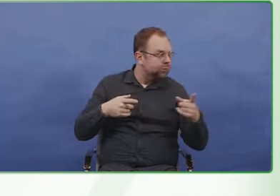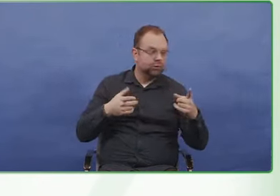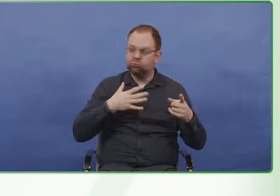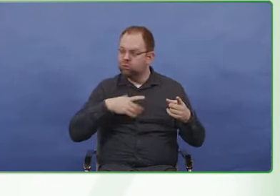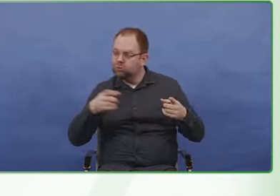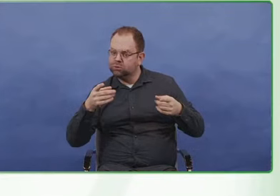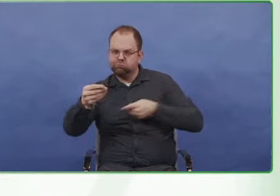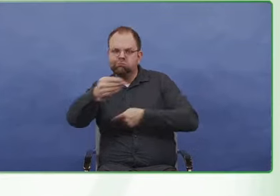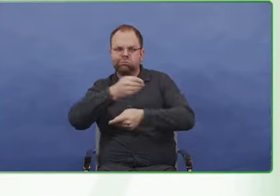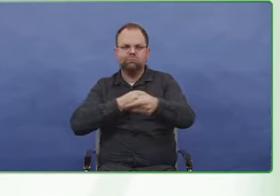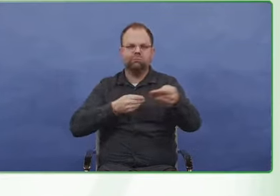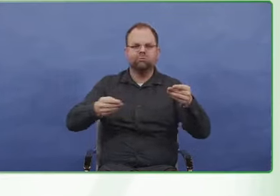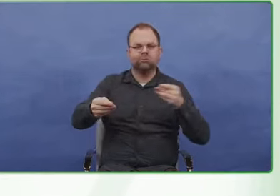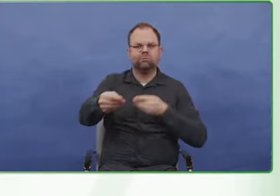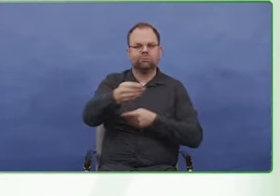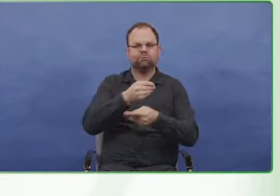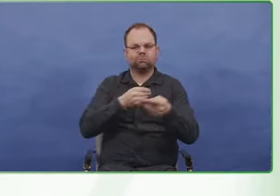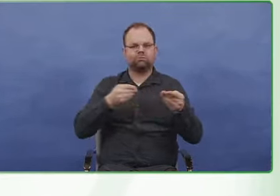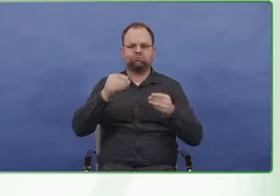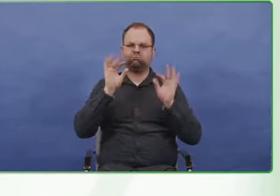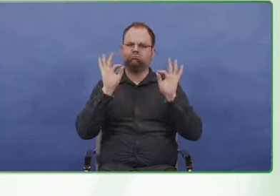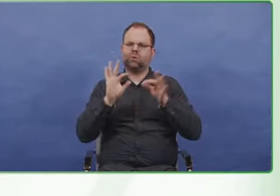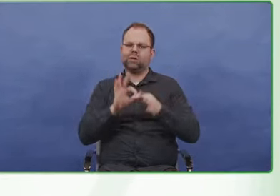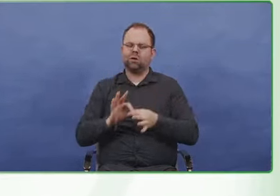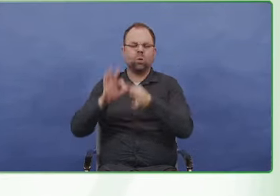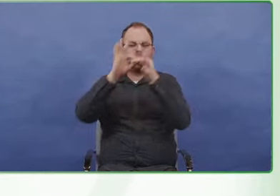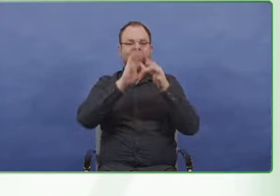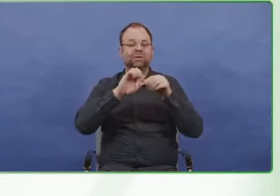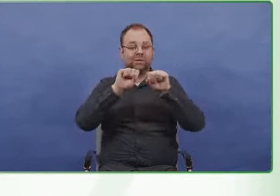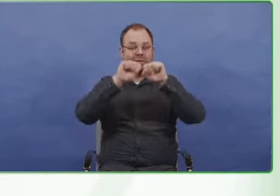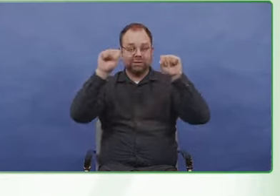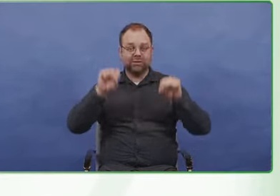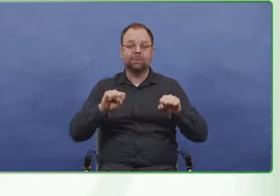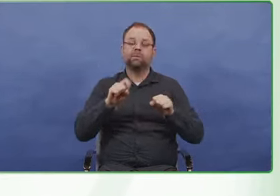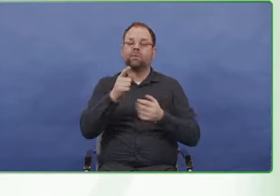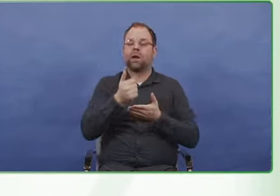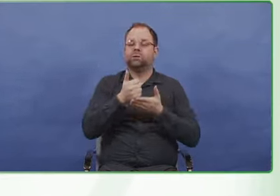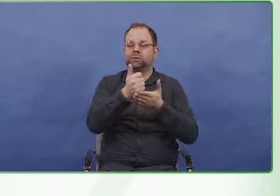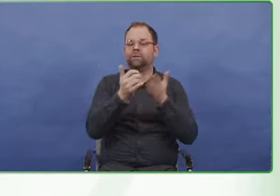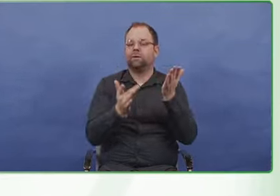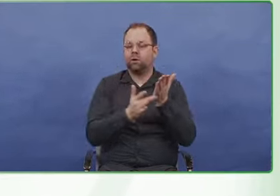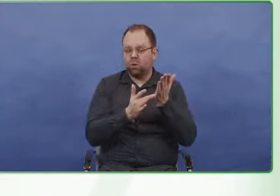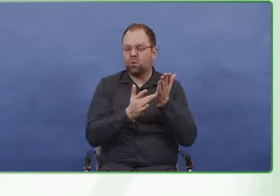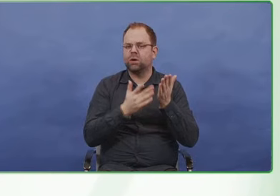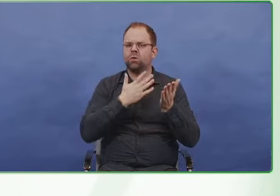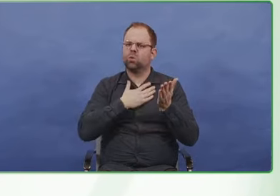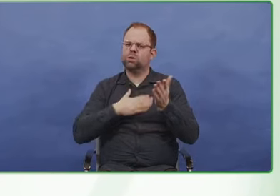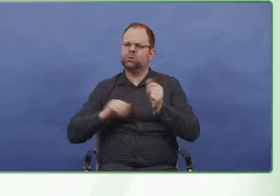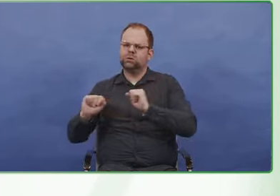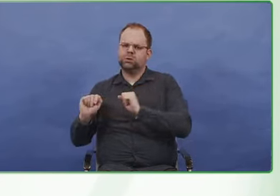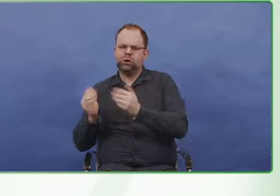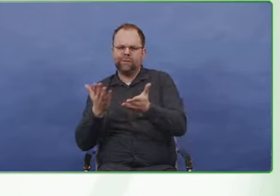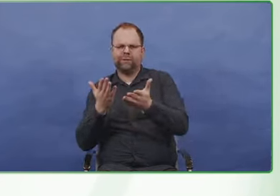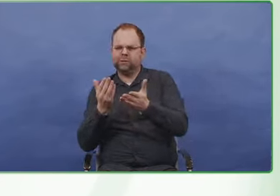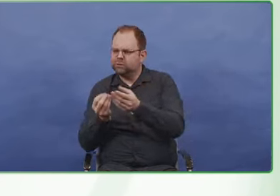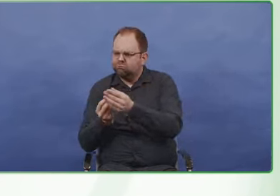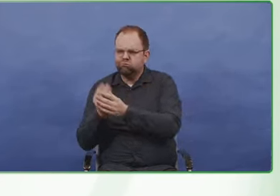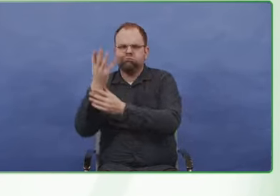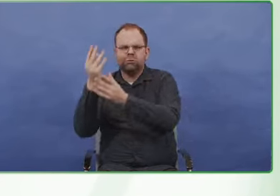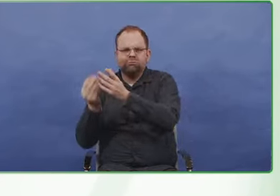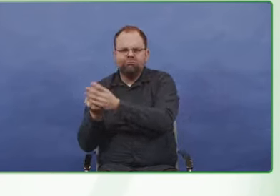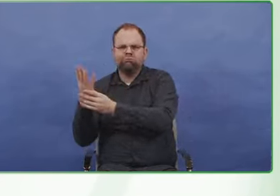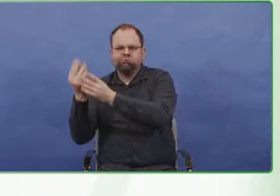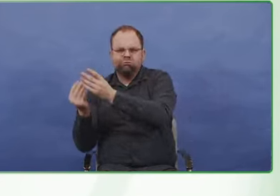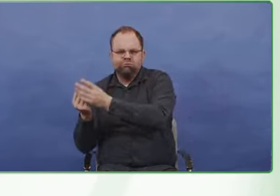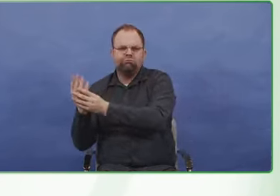ministries, and also the states and other stakeholders who are involved in investments, in innovations, and also